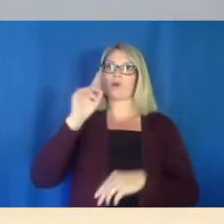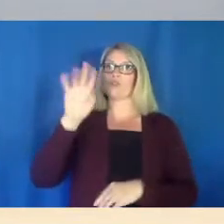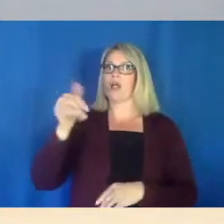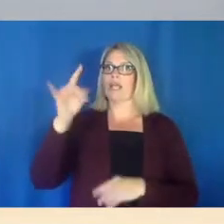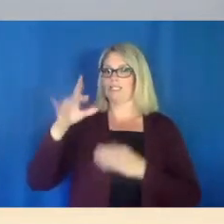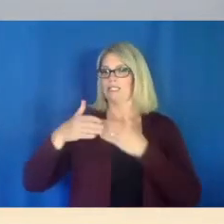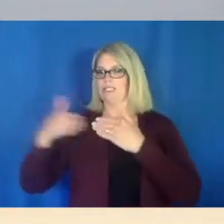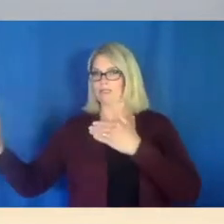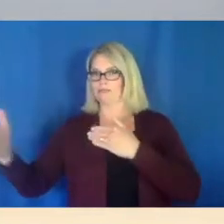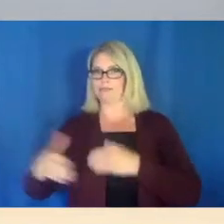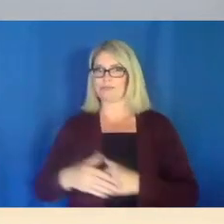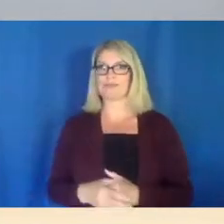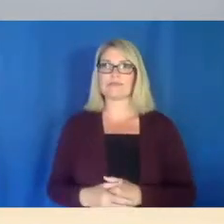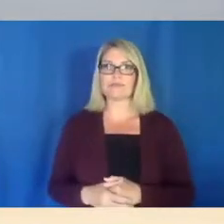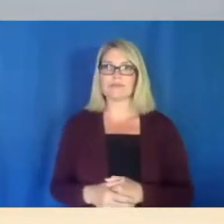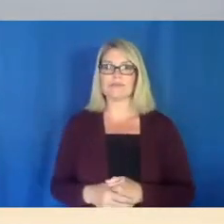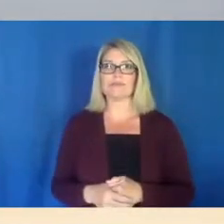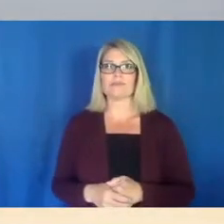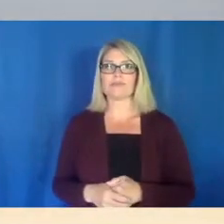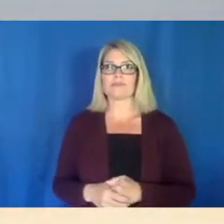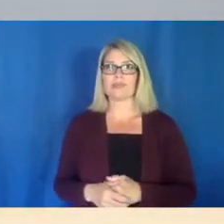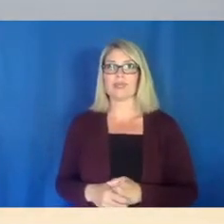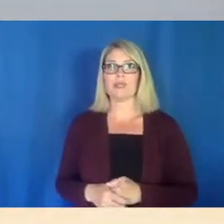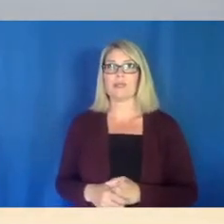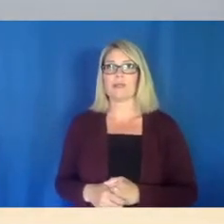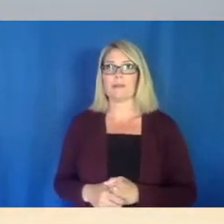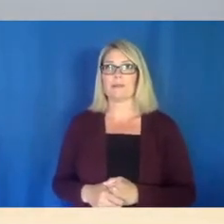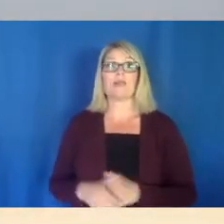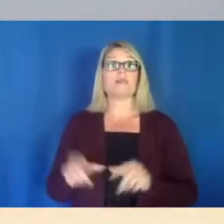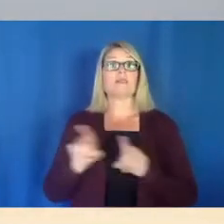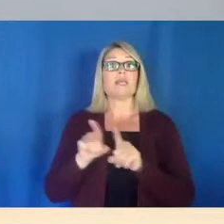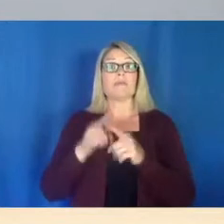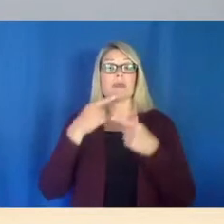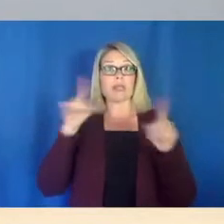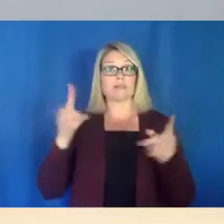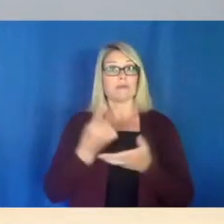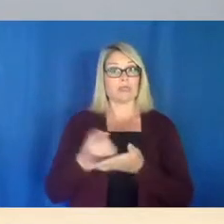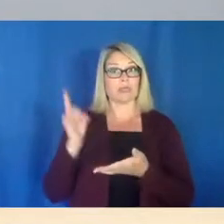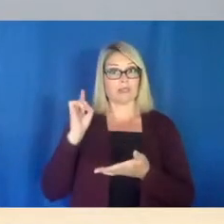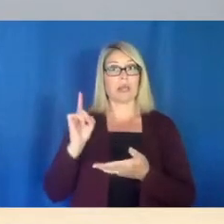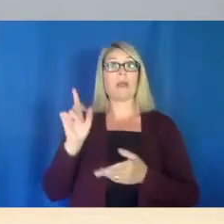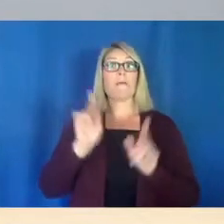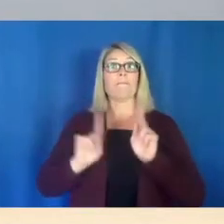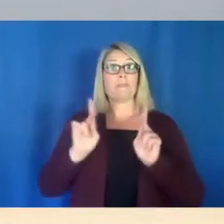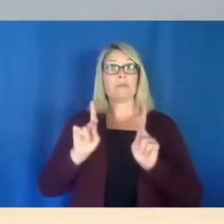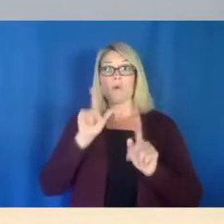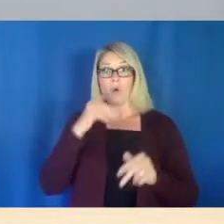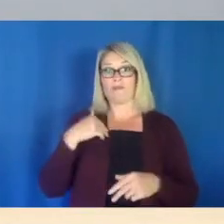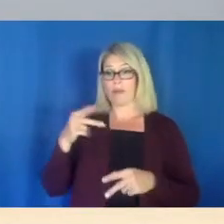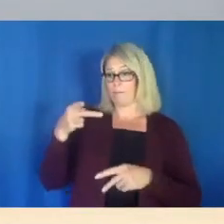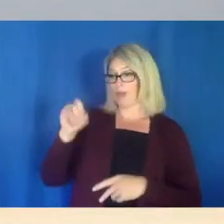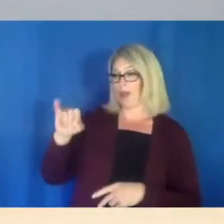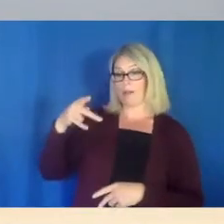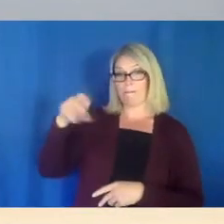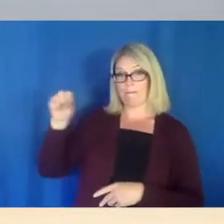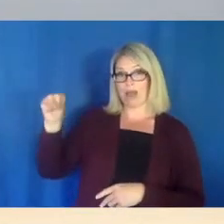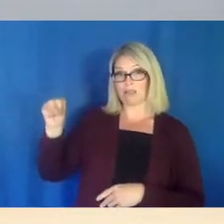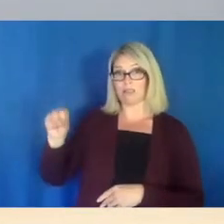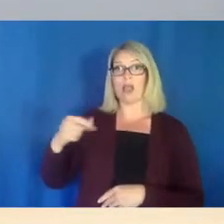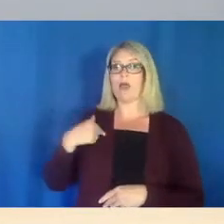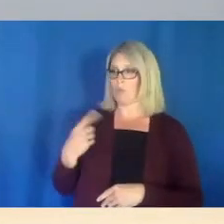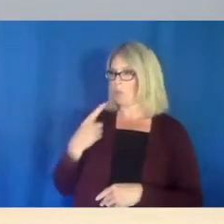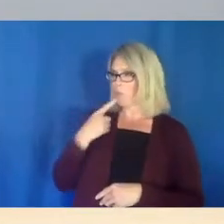Island residents, as was announced last week, island residents who have a PEI pass based on 1 dose of